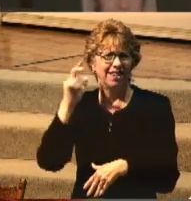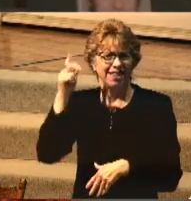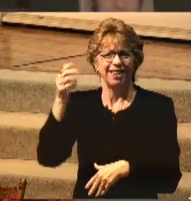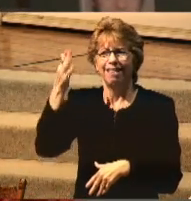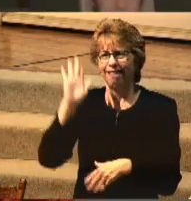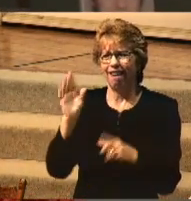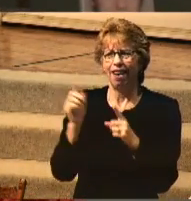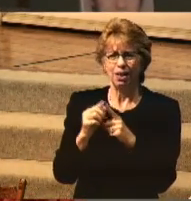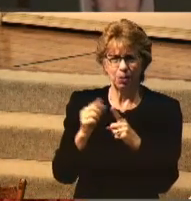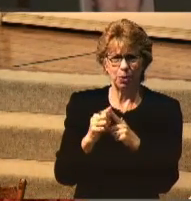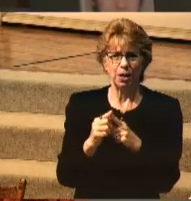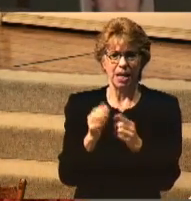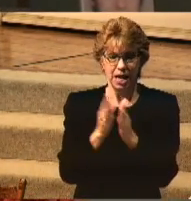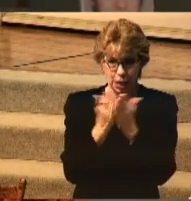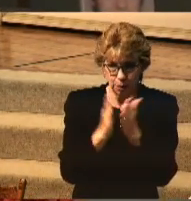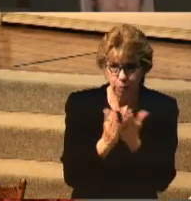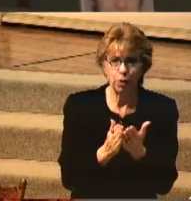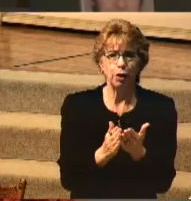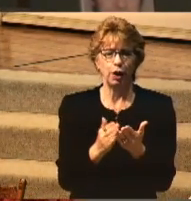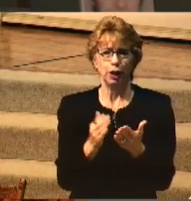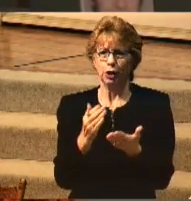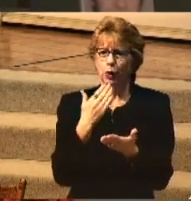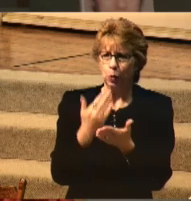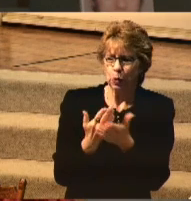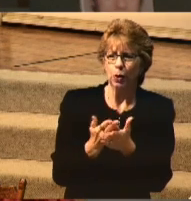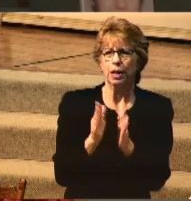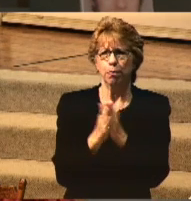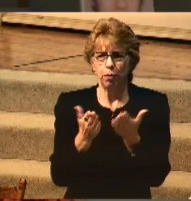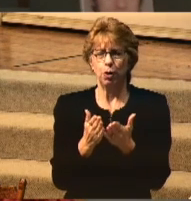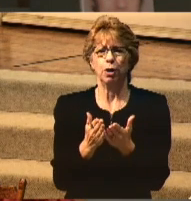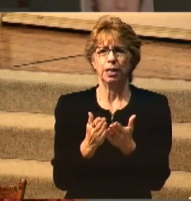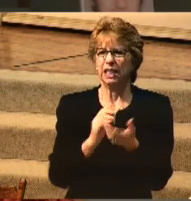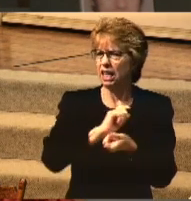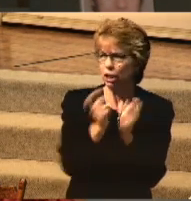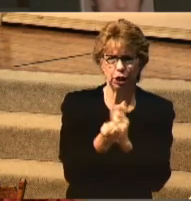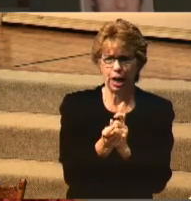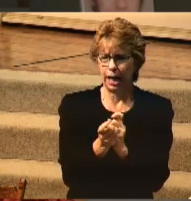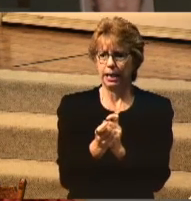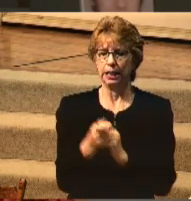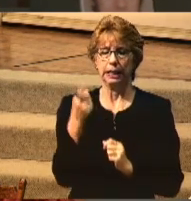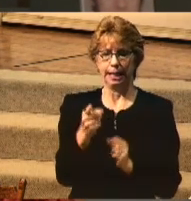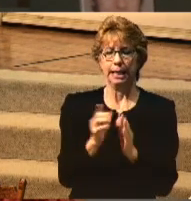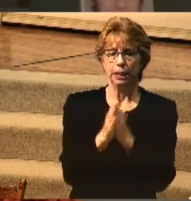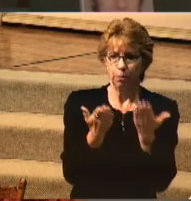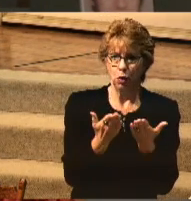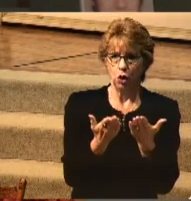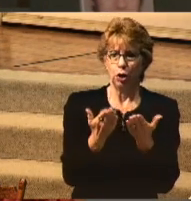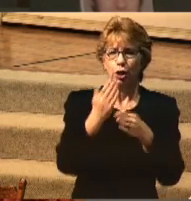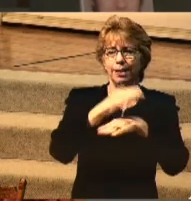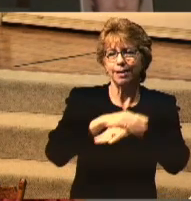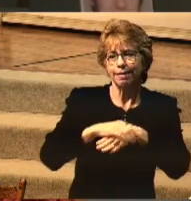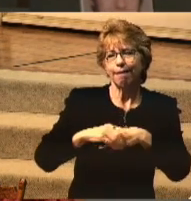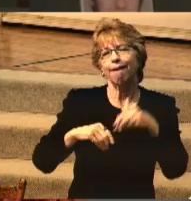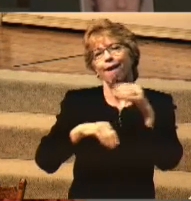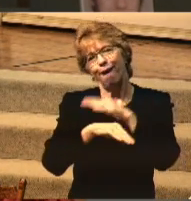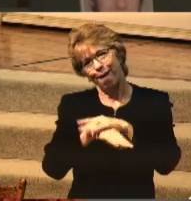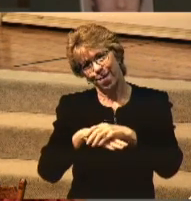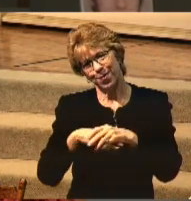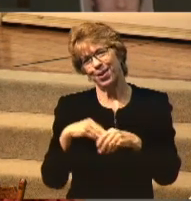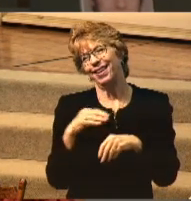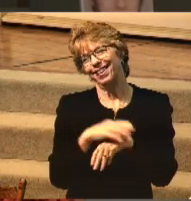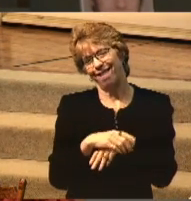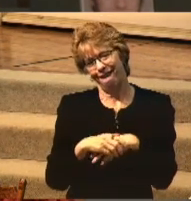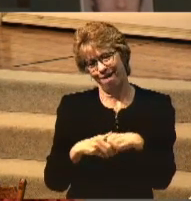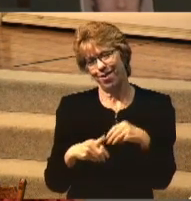his book is correcting, it's complete, it's changeless, and last, his book is comforting.